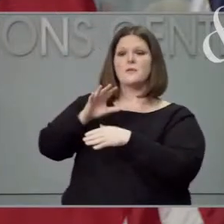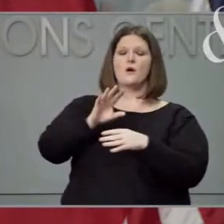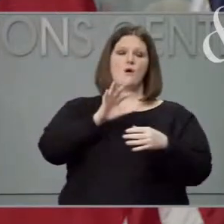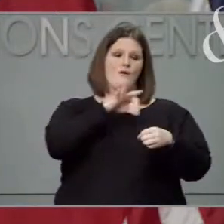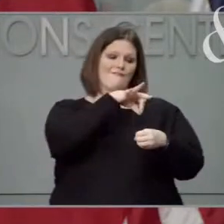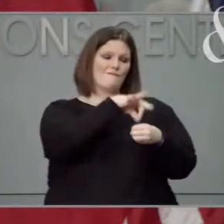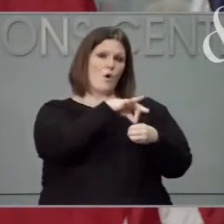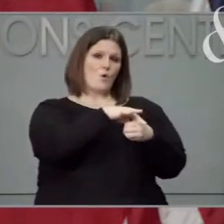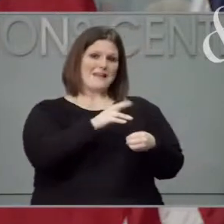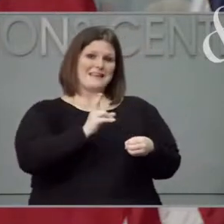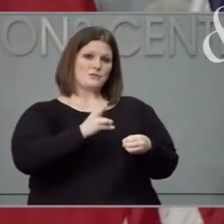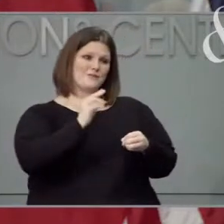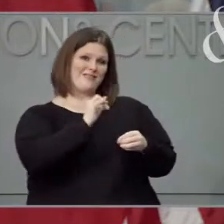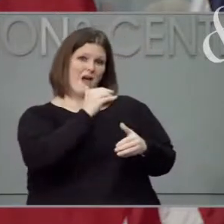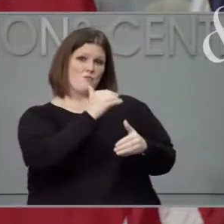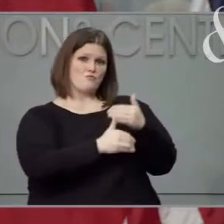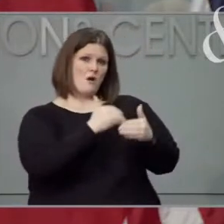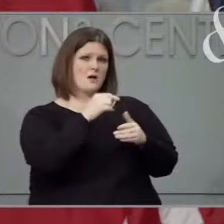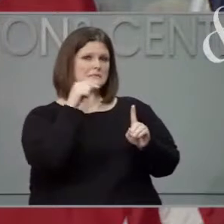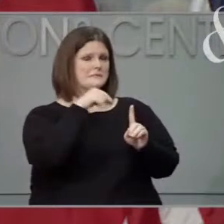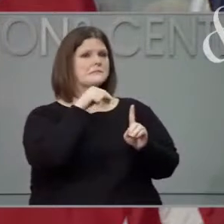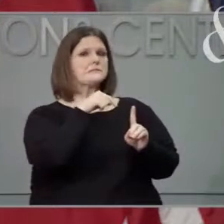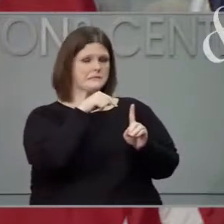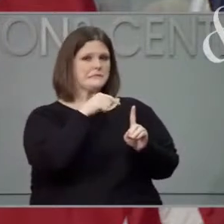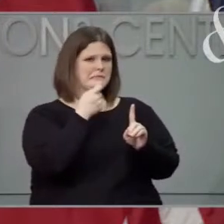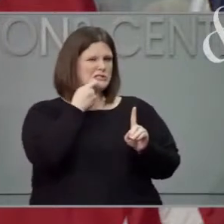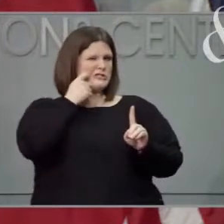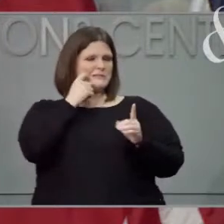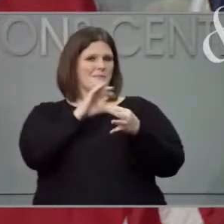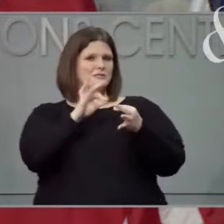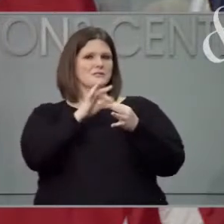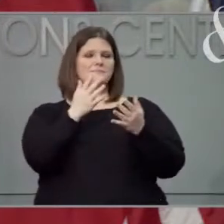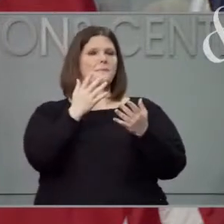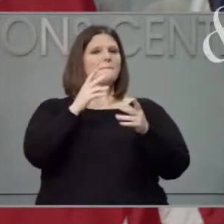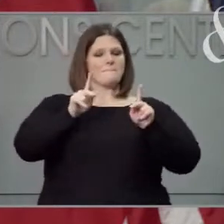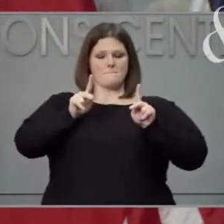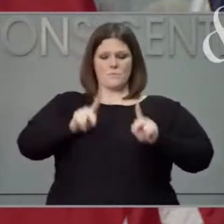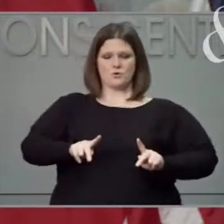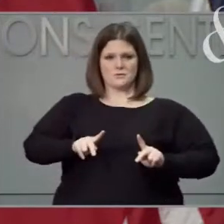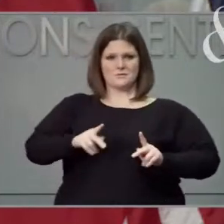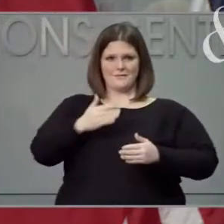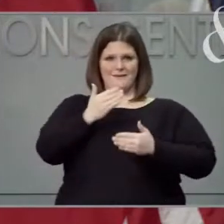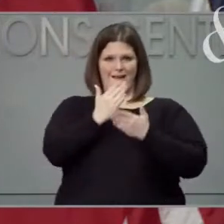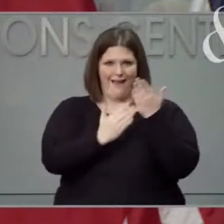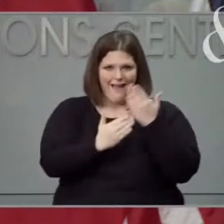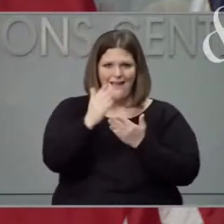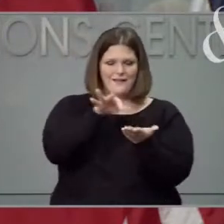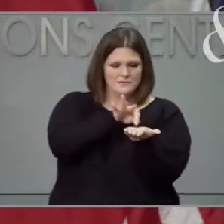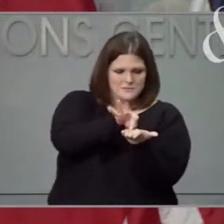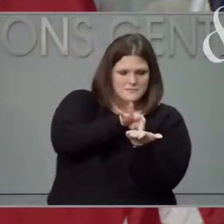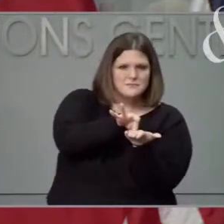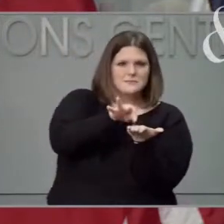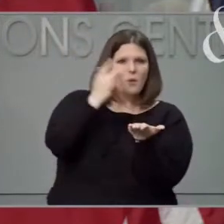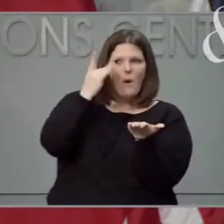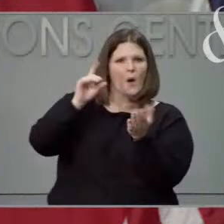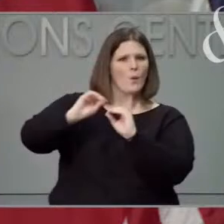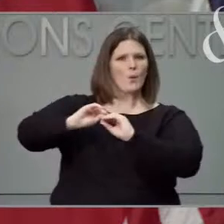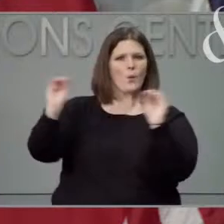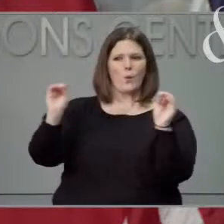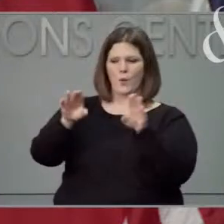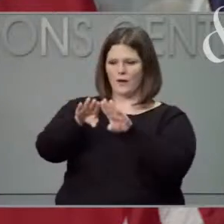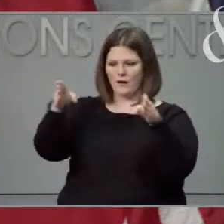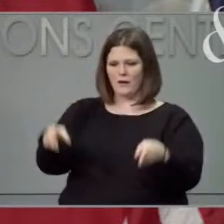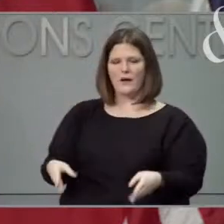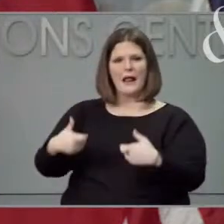process, obviously, is, as I mentioned previously, it's a manual process for many counties as they don't use electronic poll